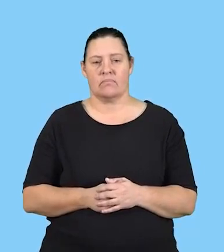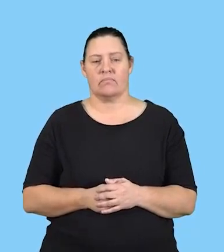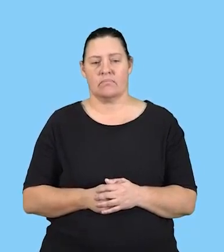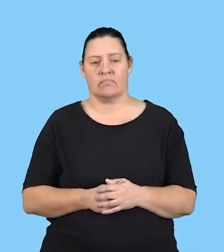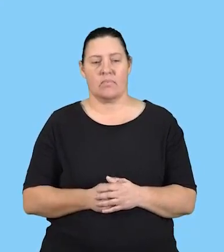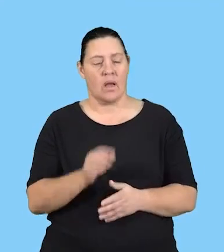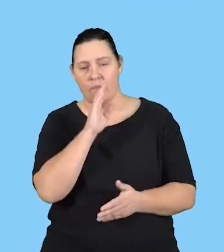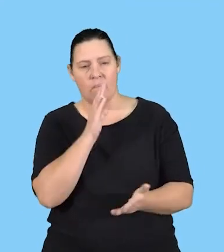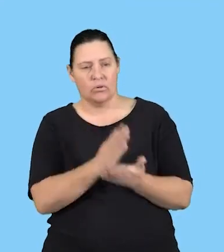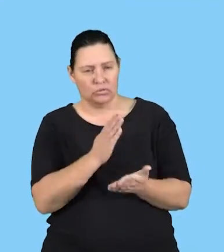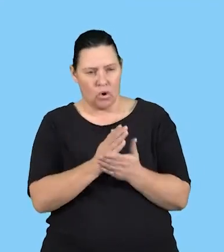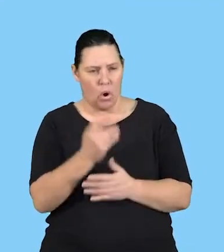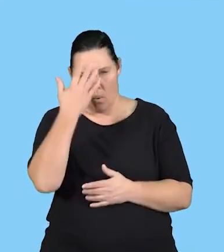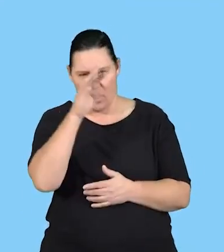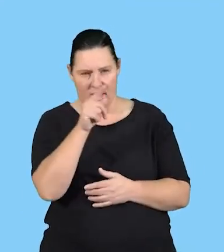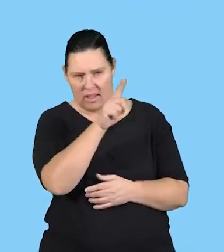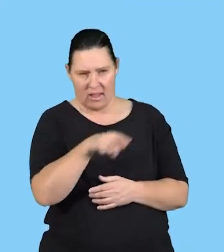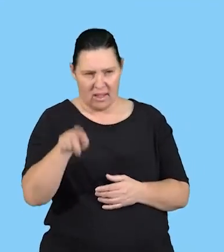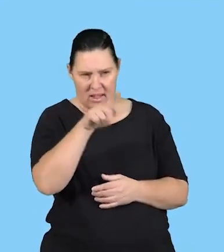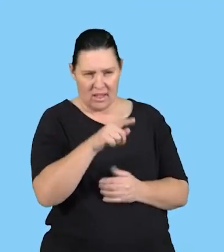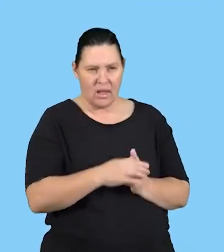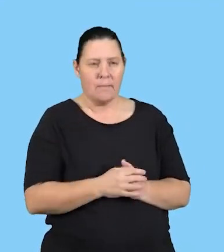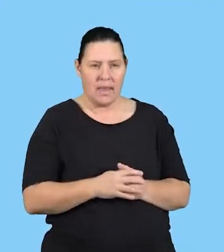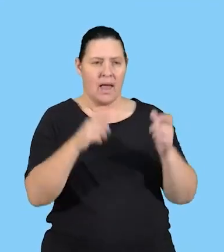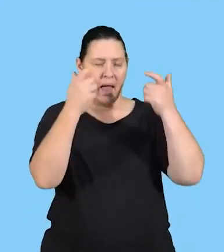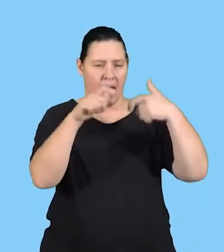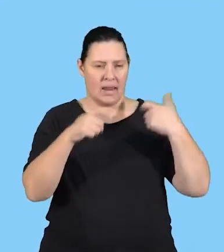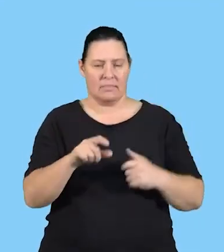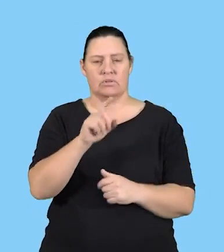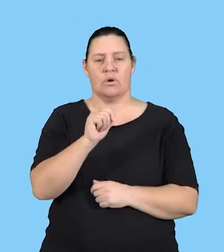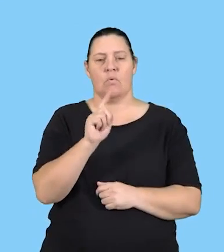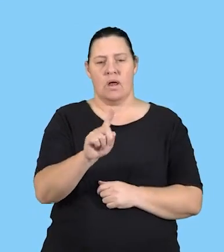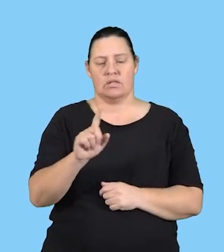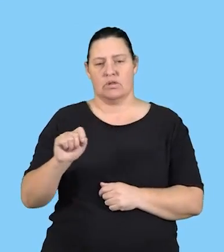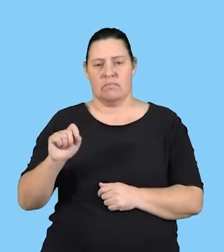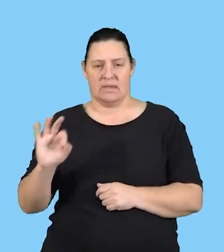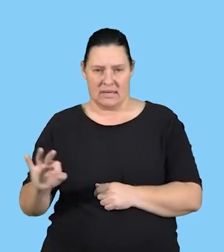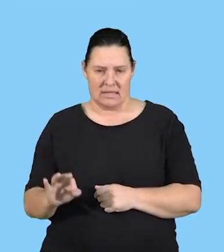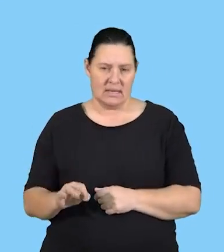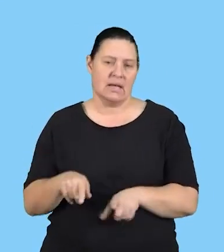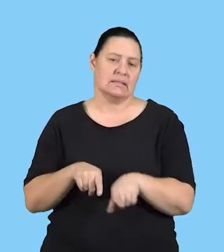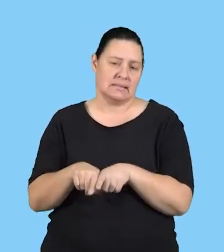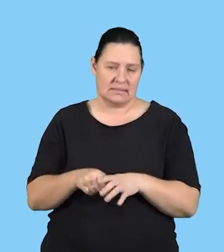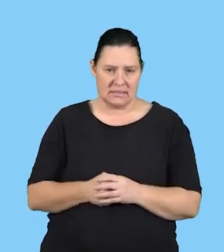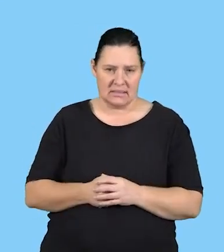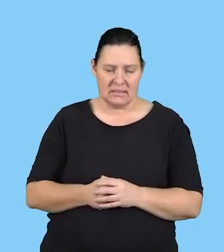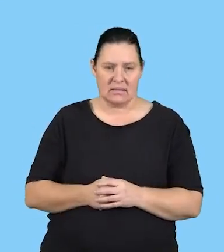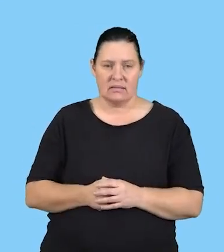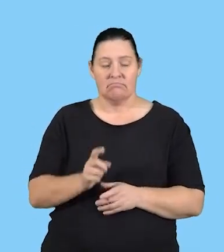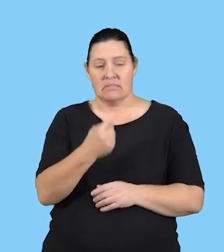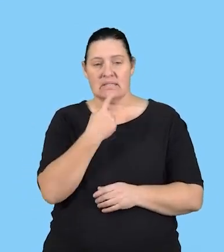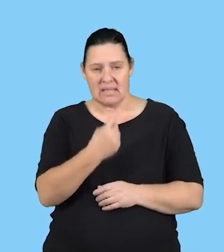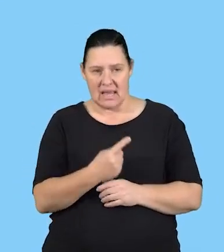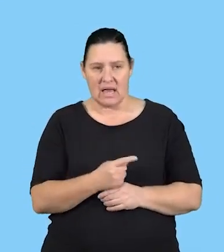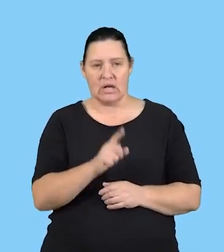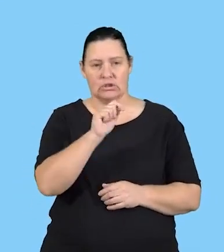I'm sure you are familiar with this. I've highlighted term 1 and term 3, the test. There it says for